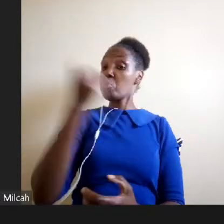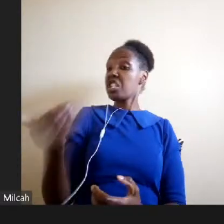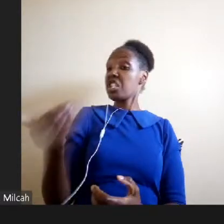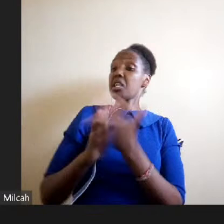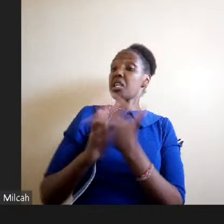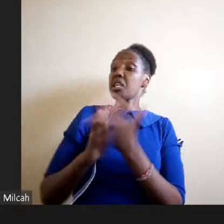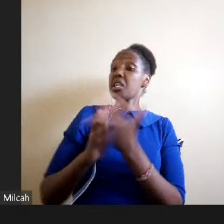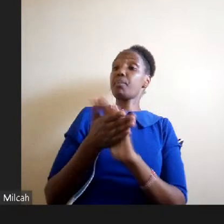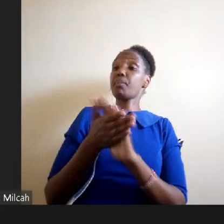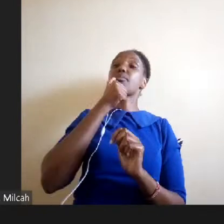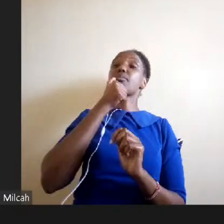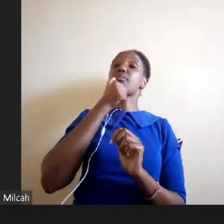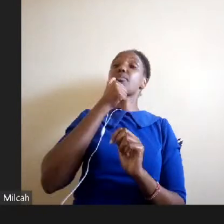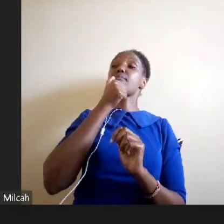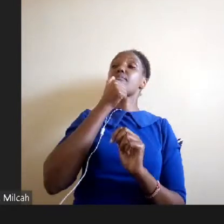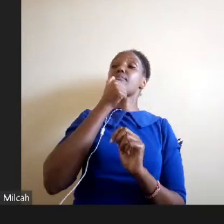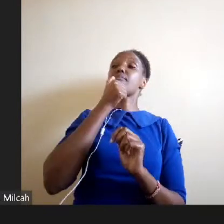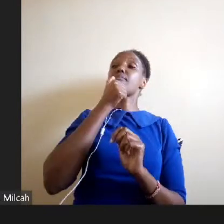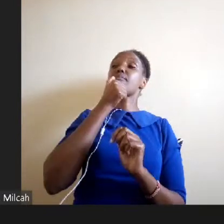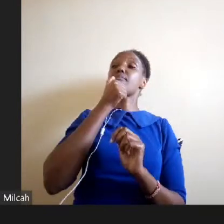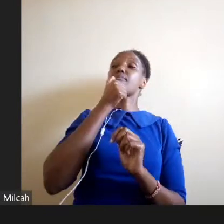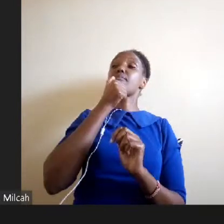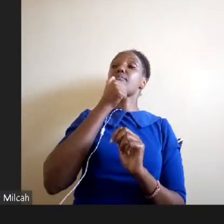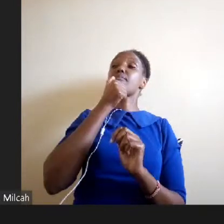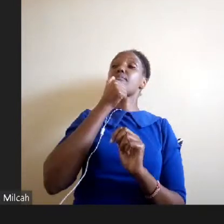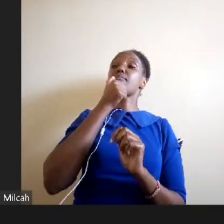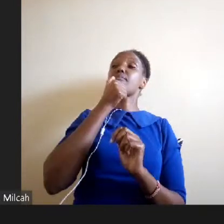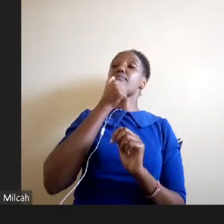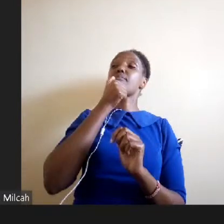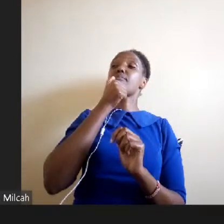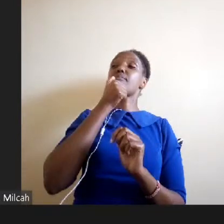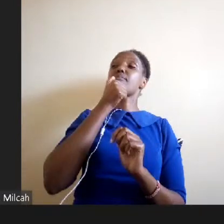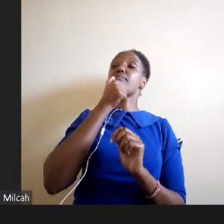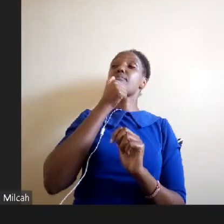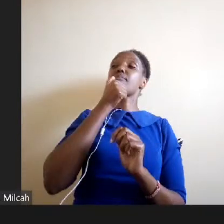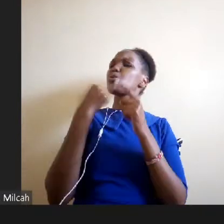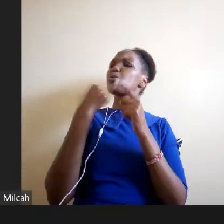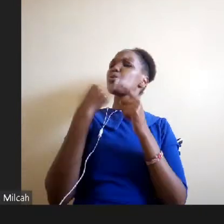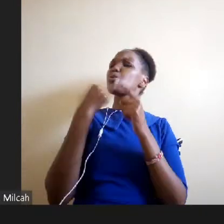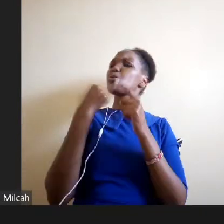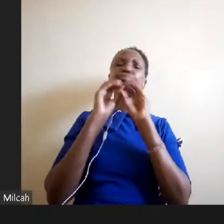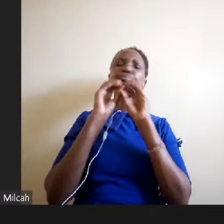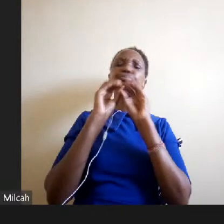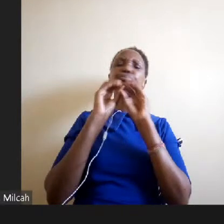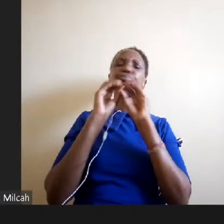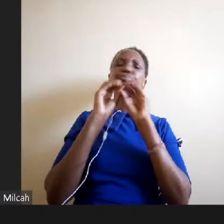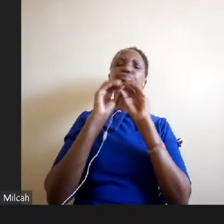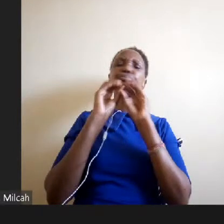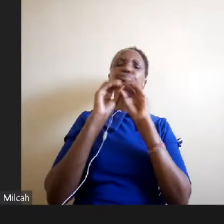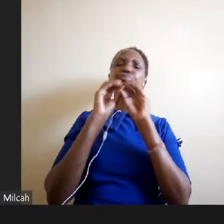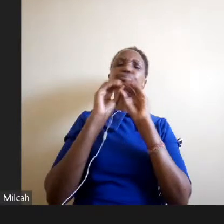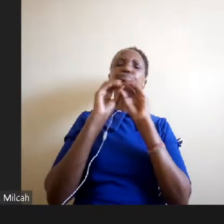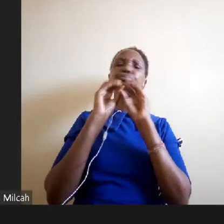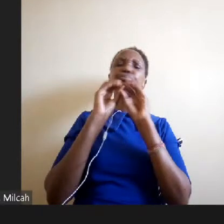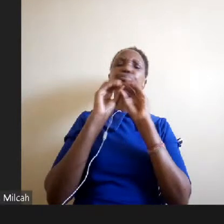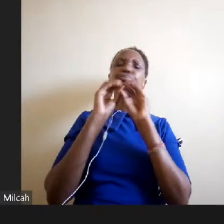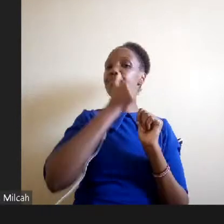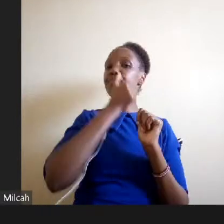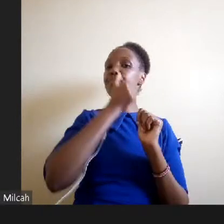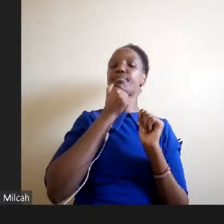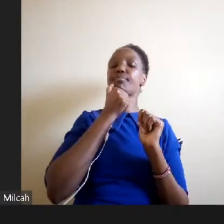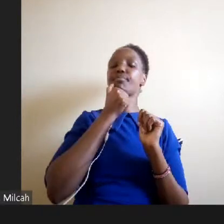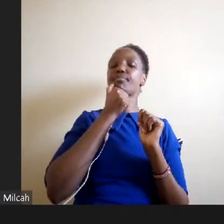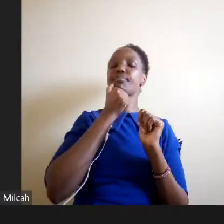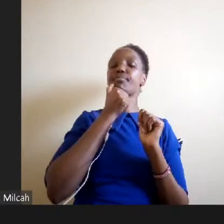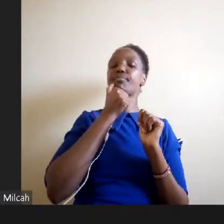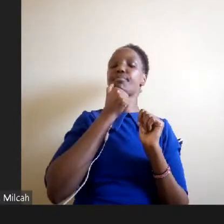online. That is something that children start having when they're not being openly honest about whom they're talking online. They